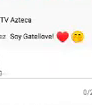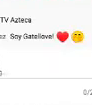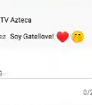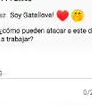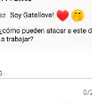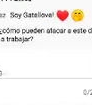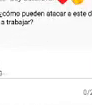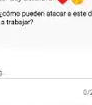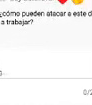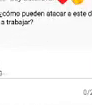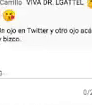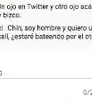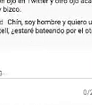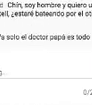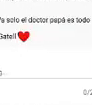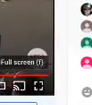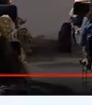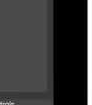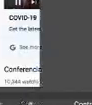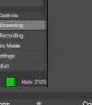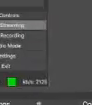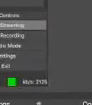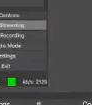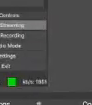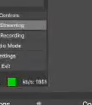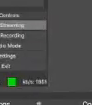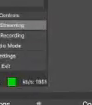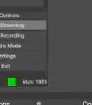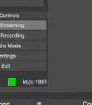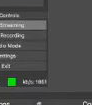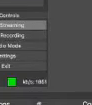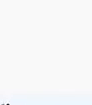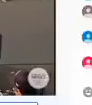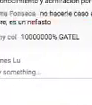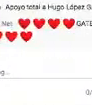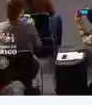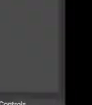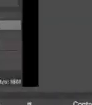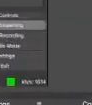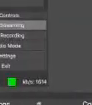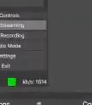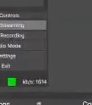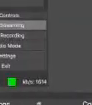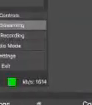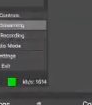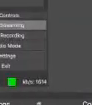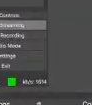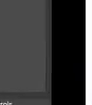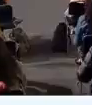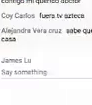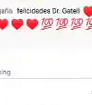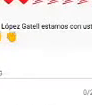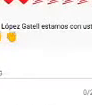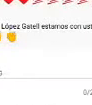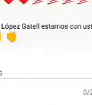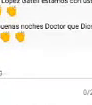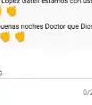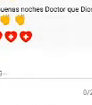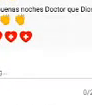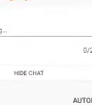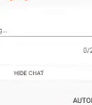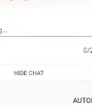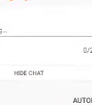desde aquí vamos a informar. Tenemos como Yes. siempre esta gráfica que Right. ilustra cómo se